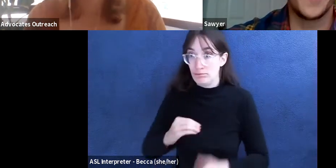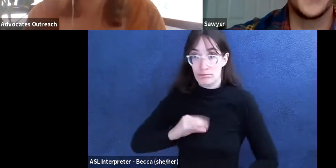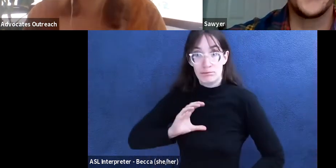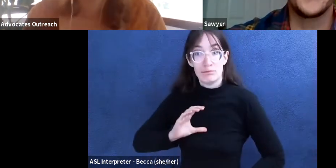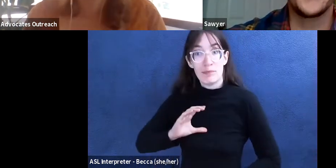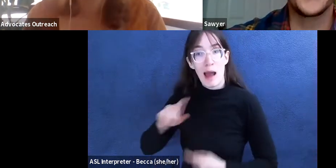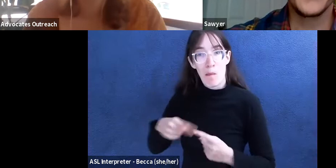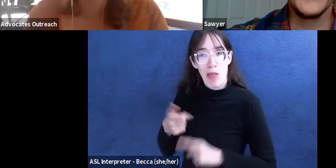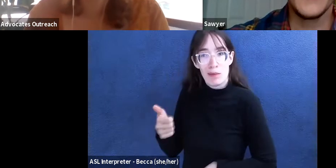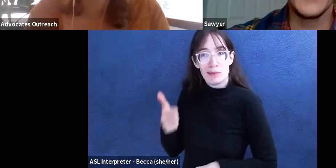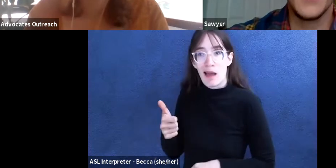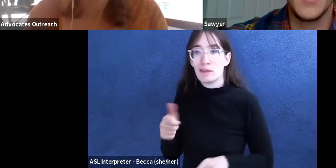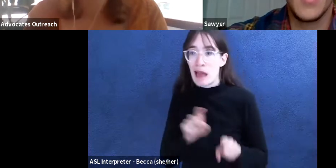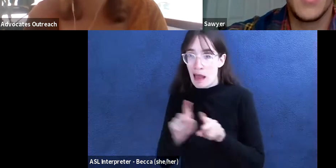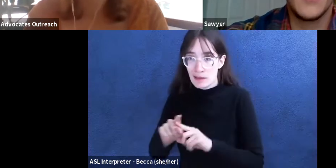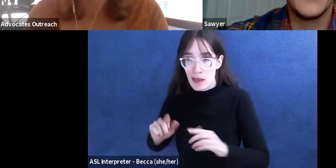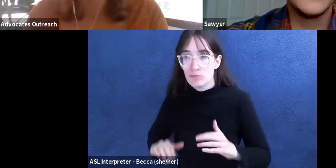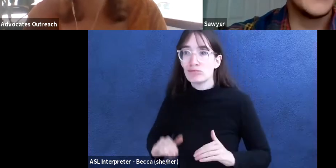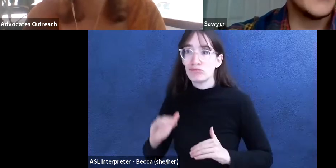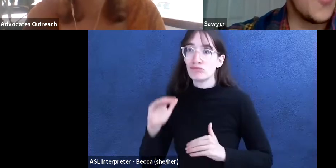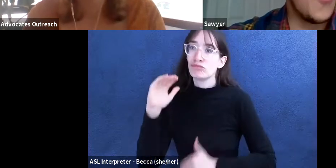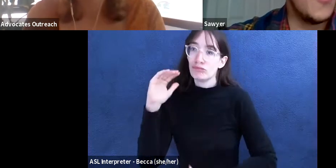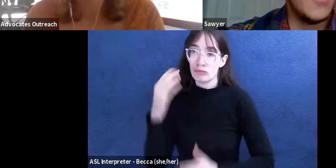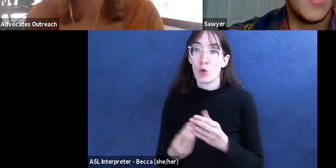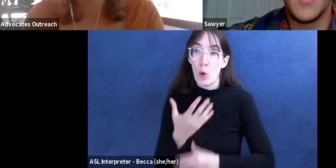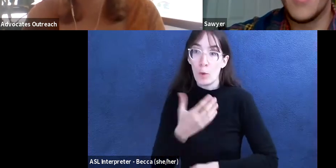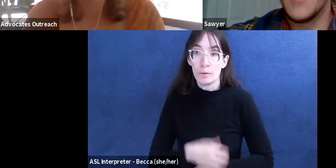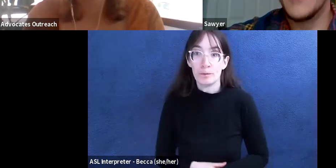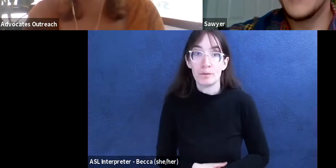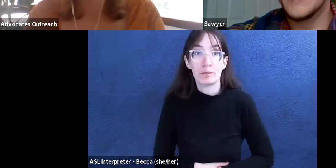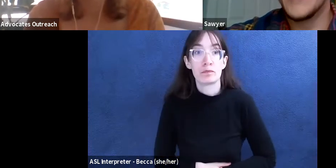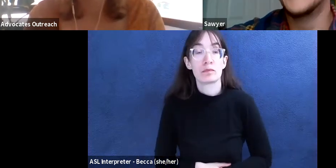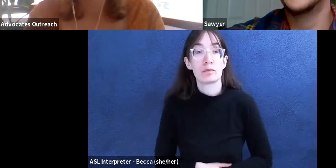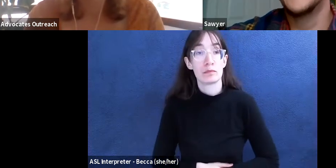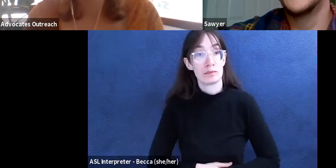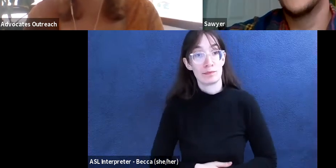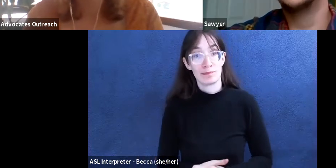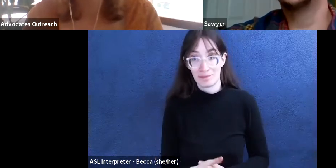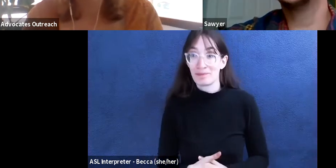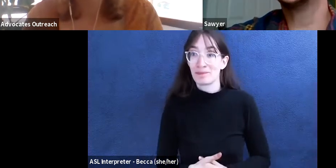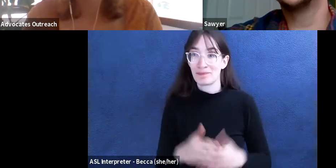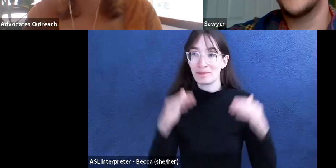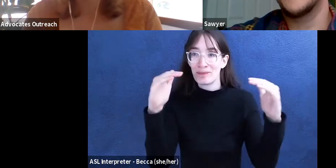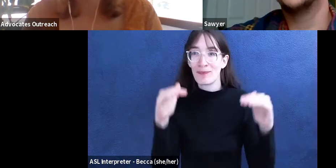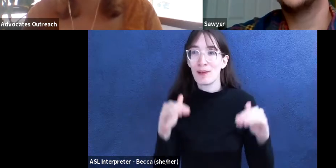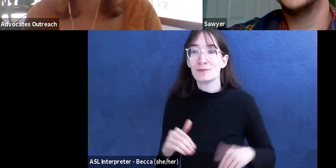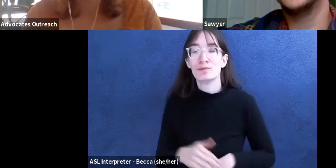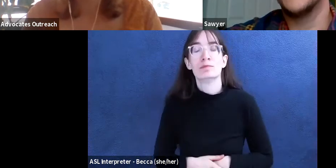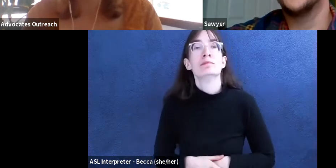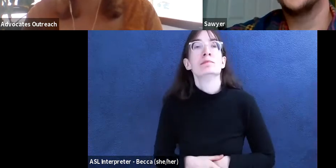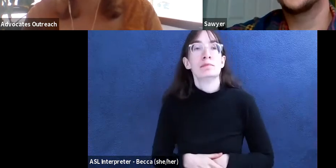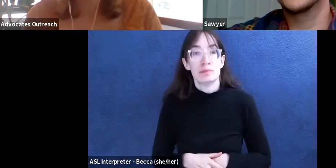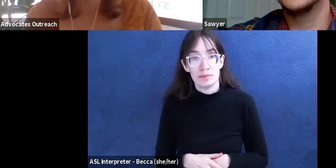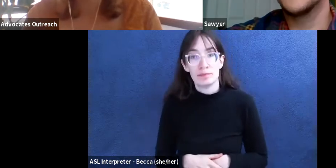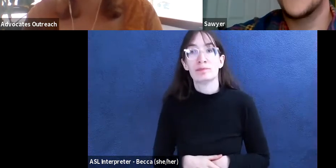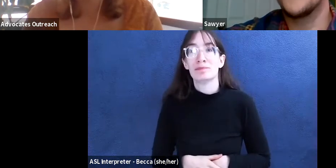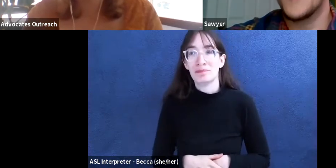with questions. They can be open, they can talk to you about what's on their mind. Because